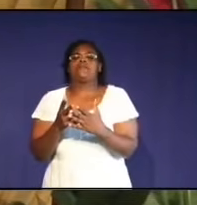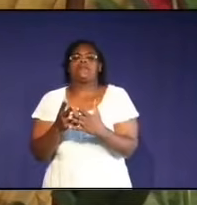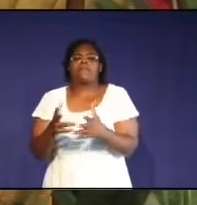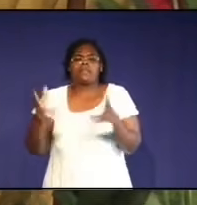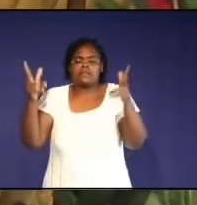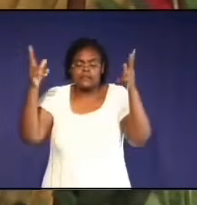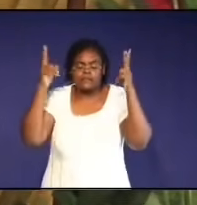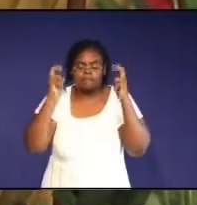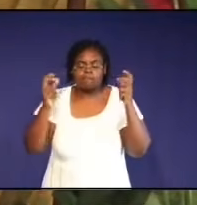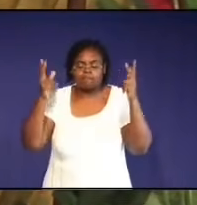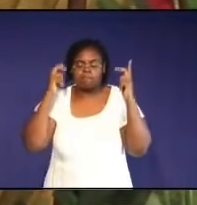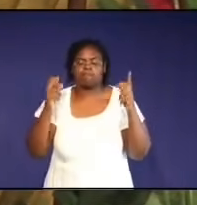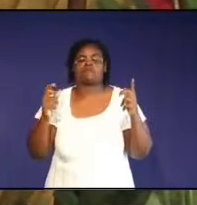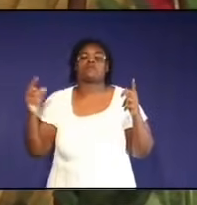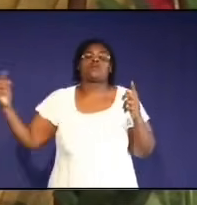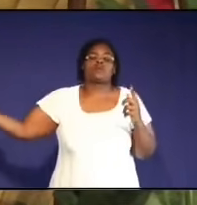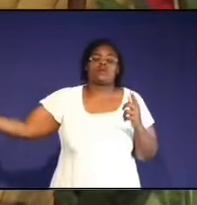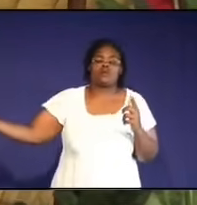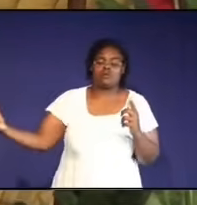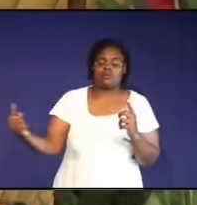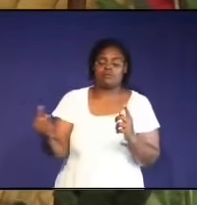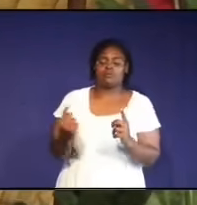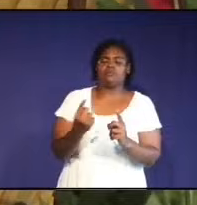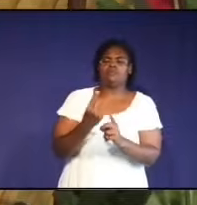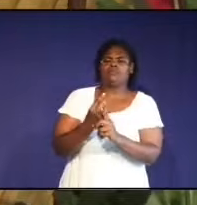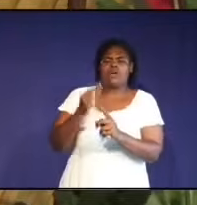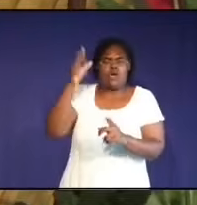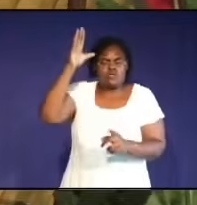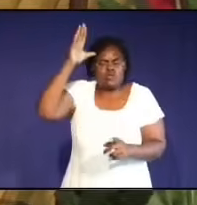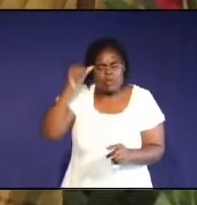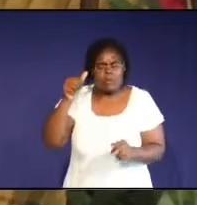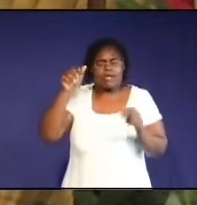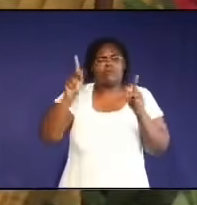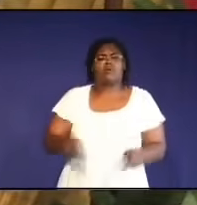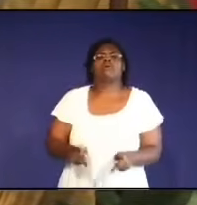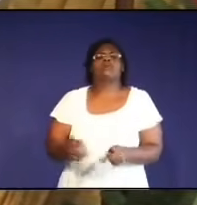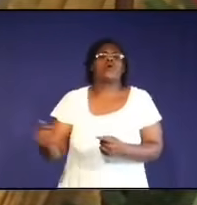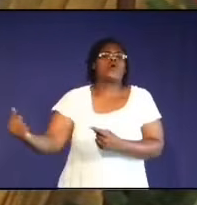me, backslider. Hear me, stubborn heart.